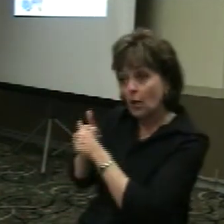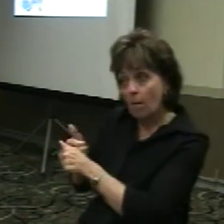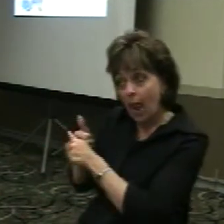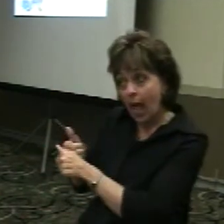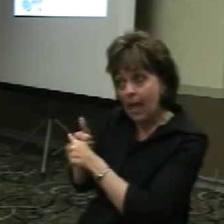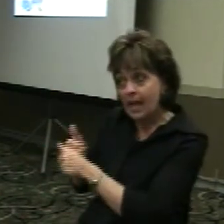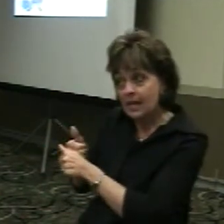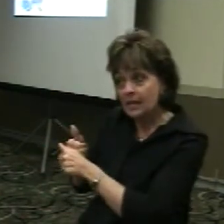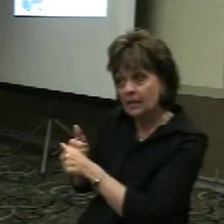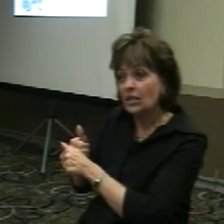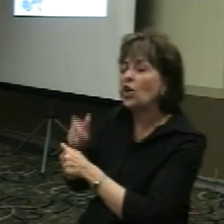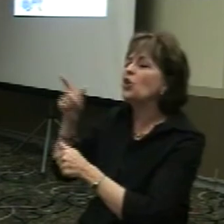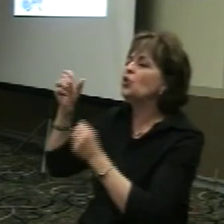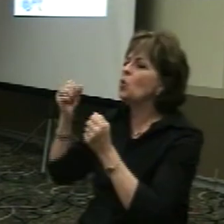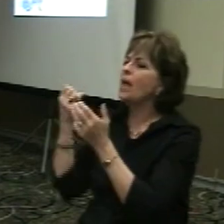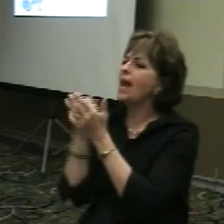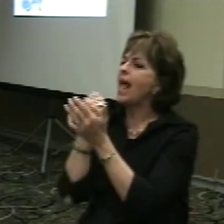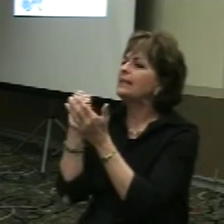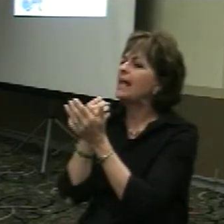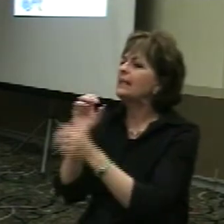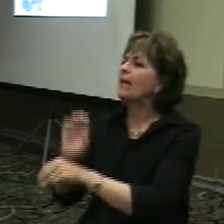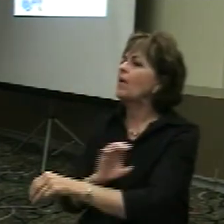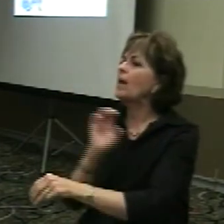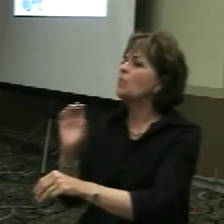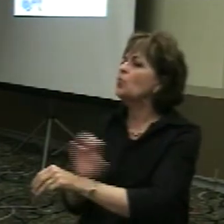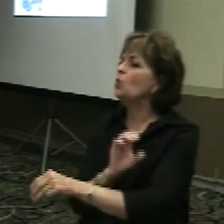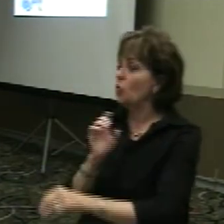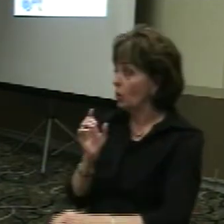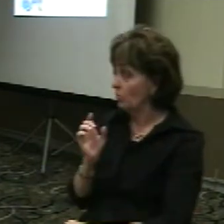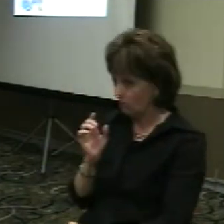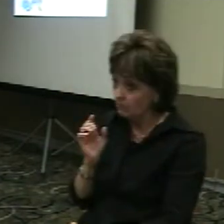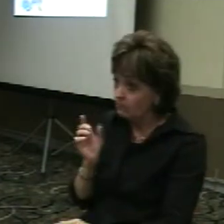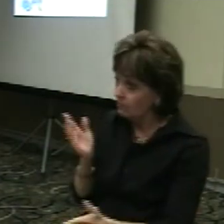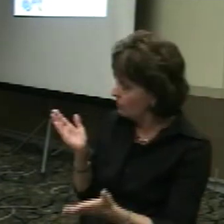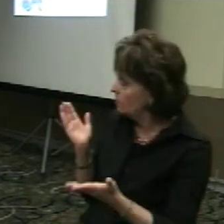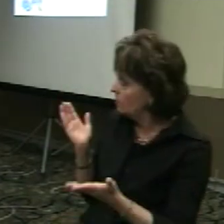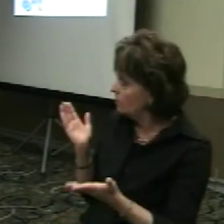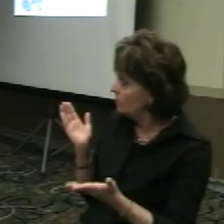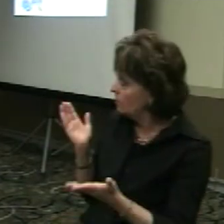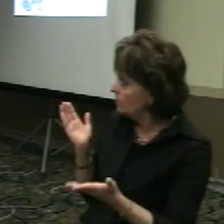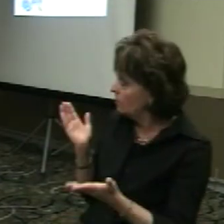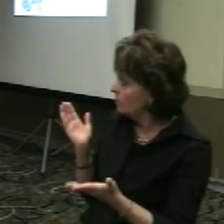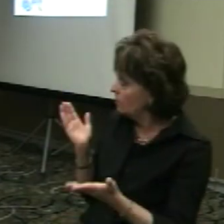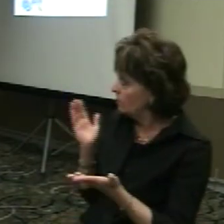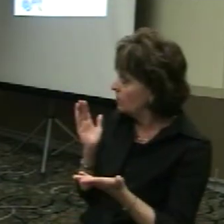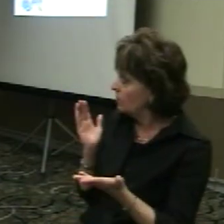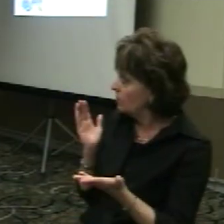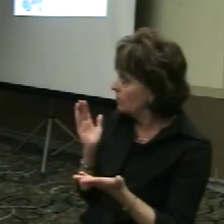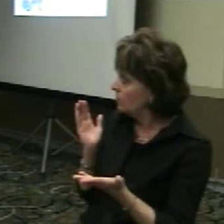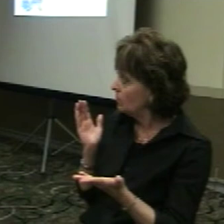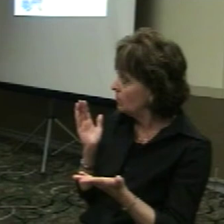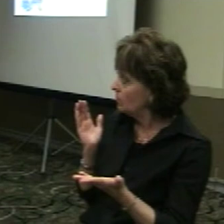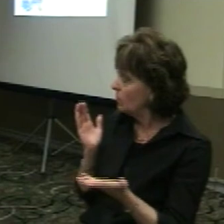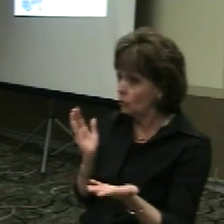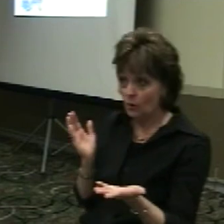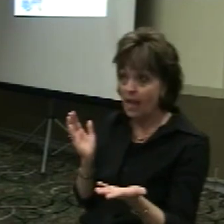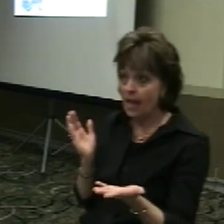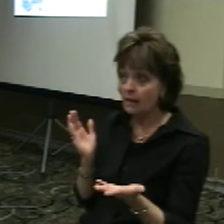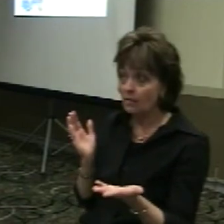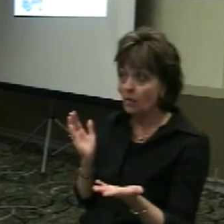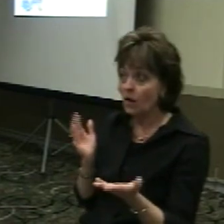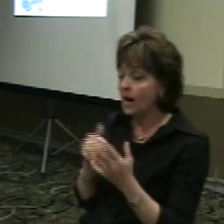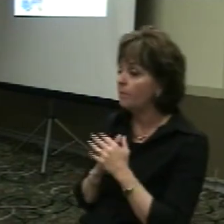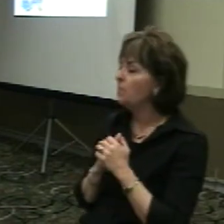compliance, you can have access to the computer. Do we do that? All right. From a